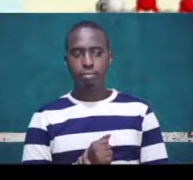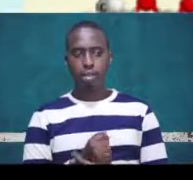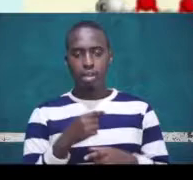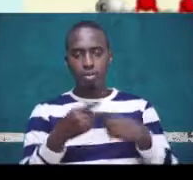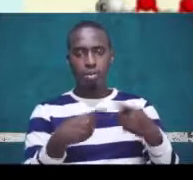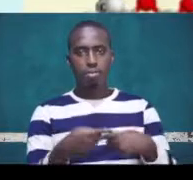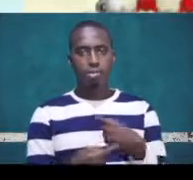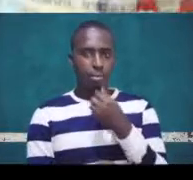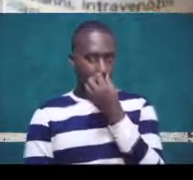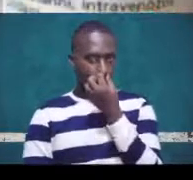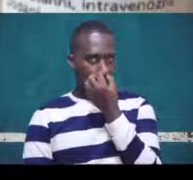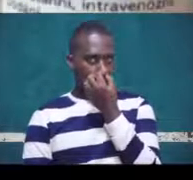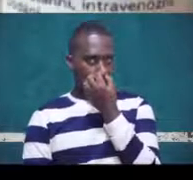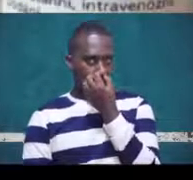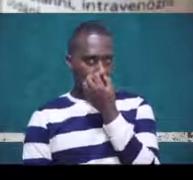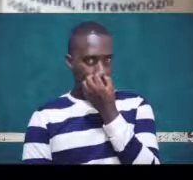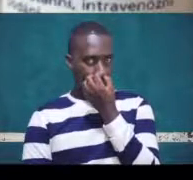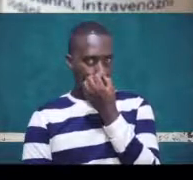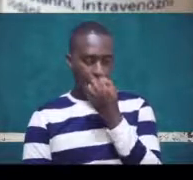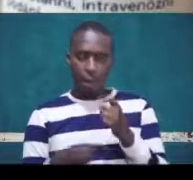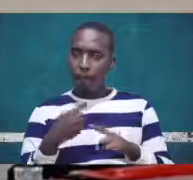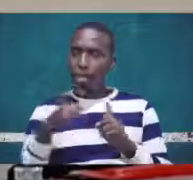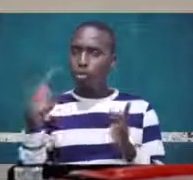Twaji. But what do we know?